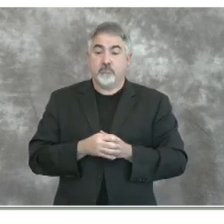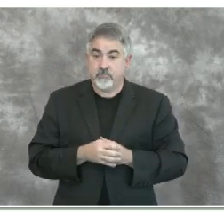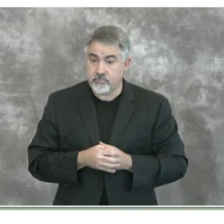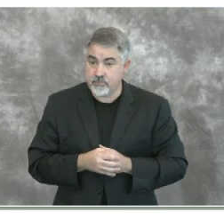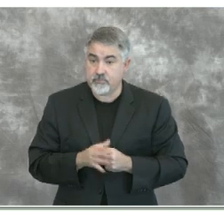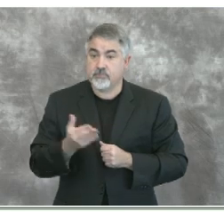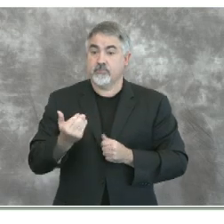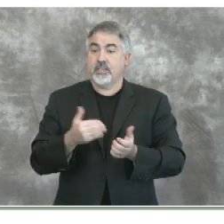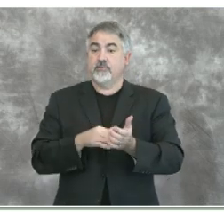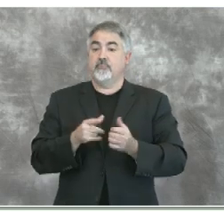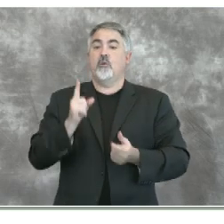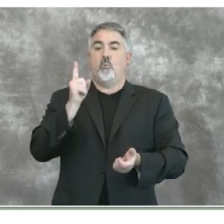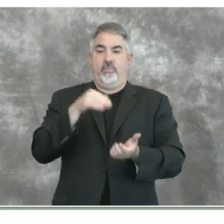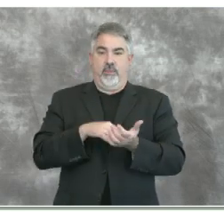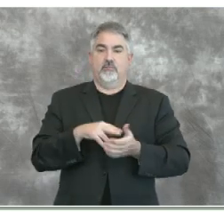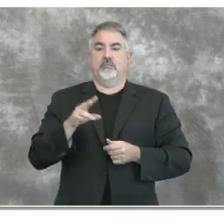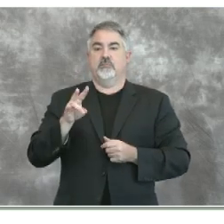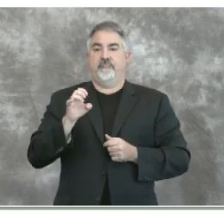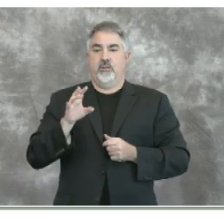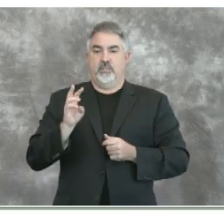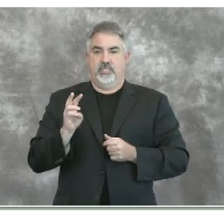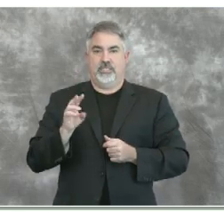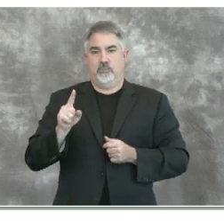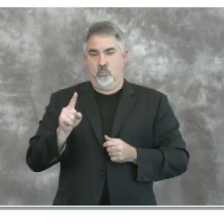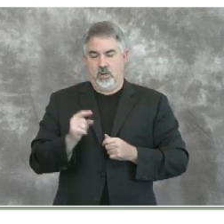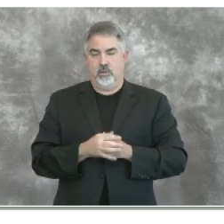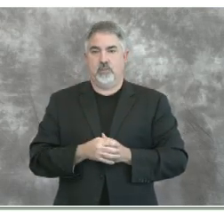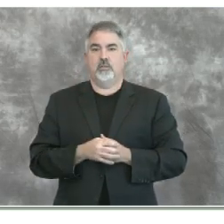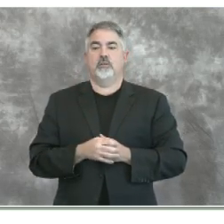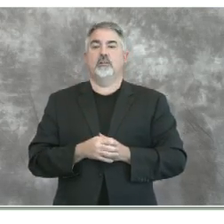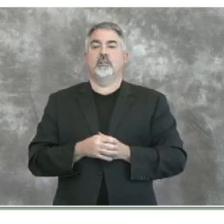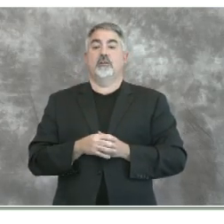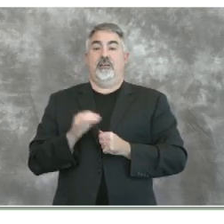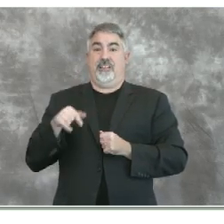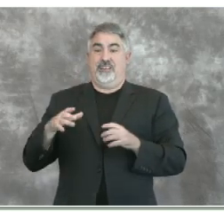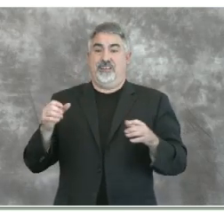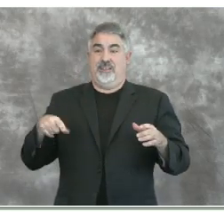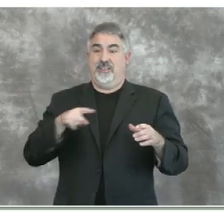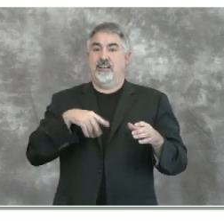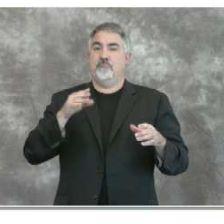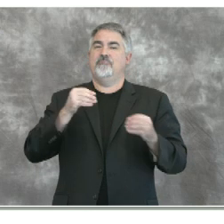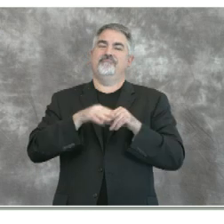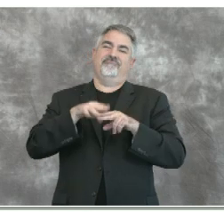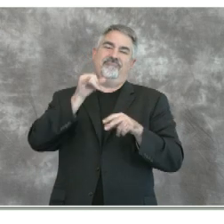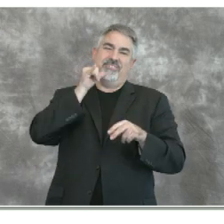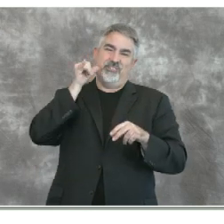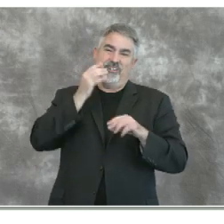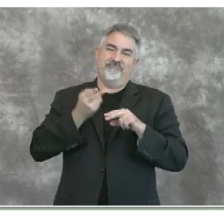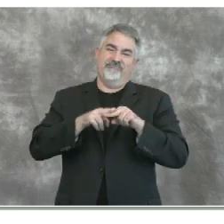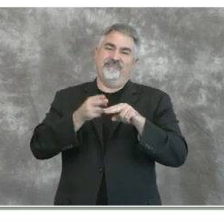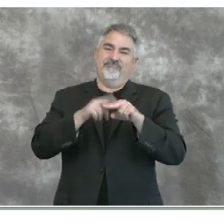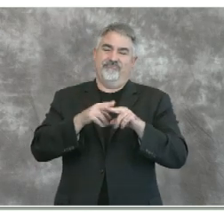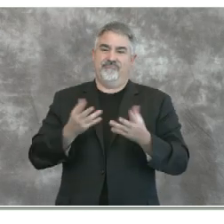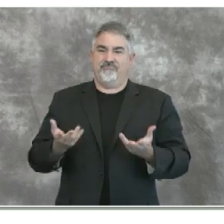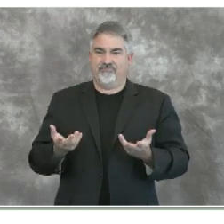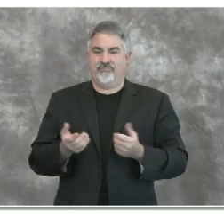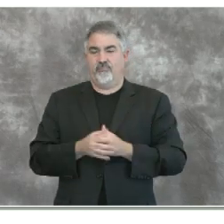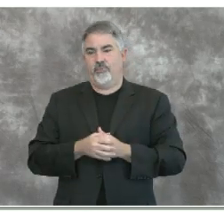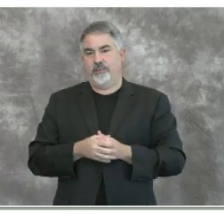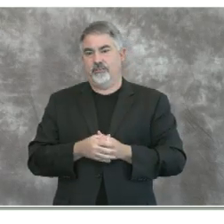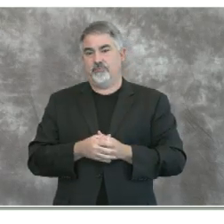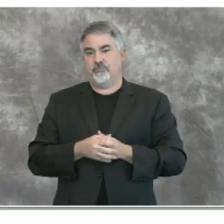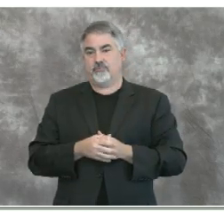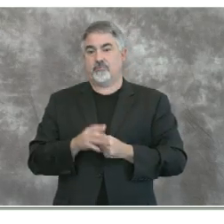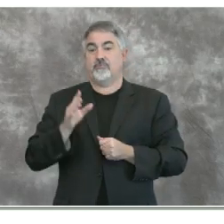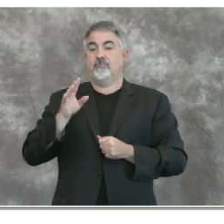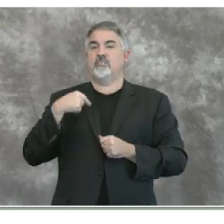1,761 cases, which is 68 cases more than reported yesterday. As well, this includes 45